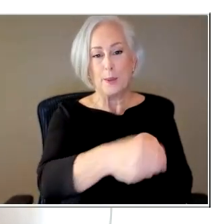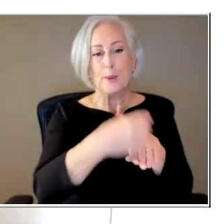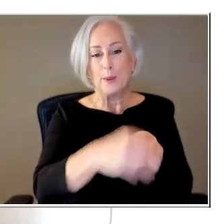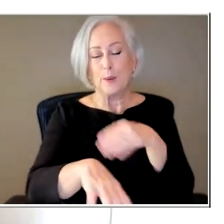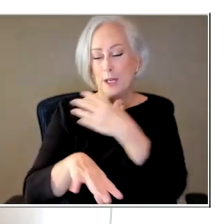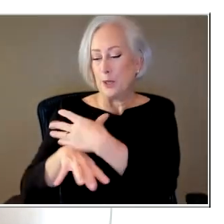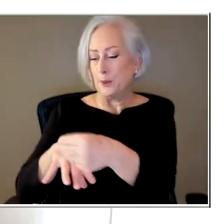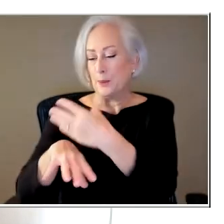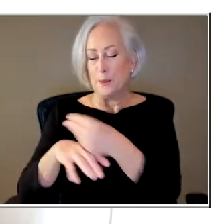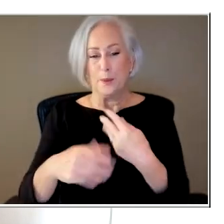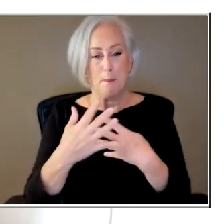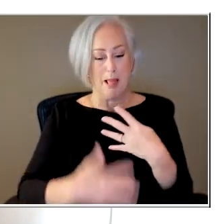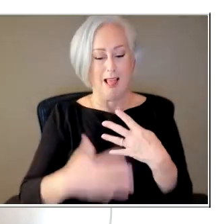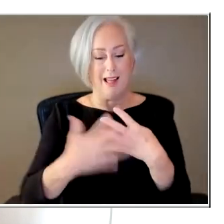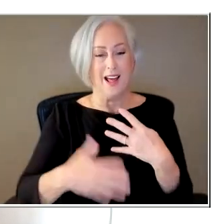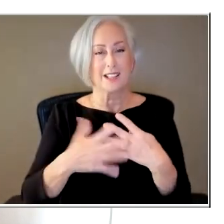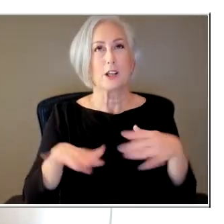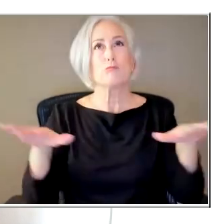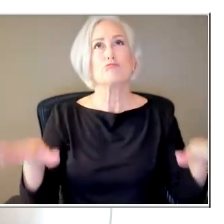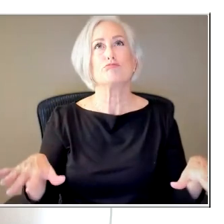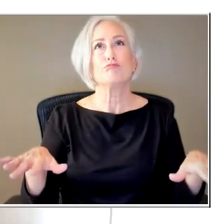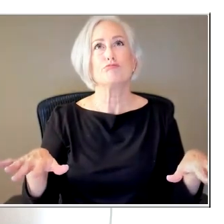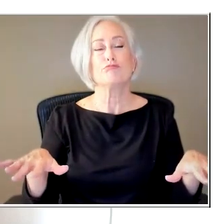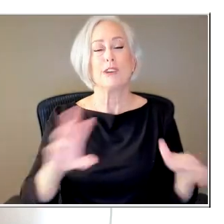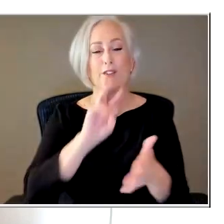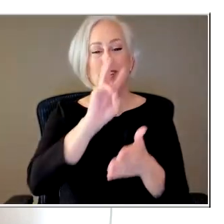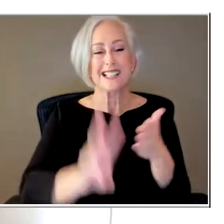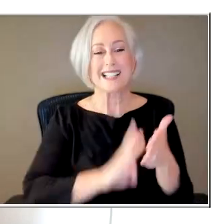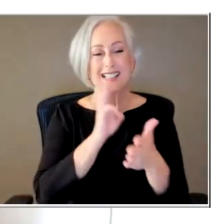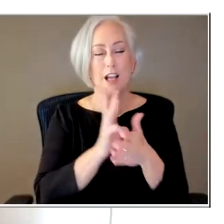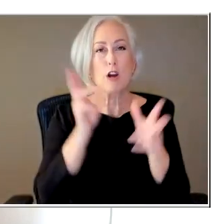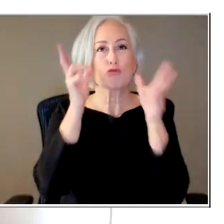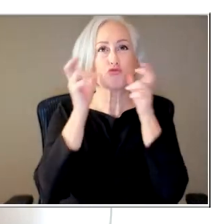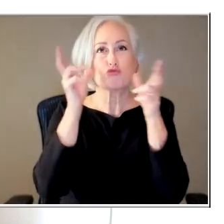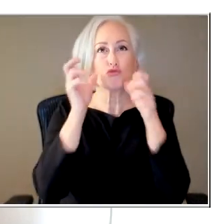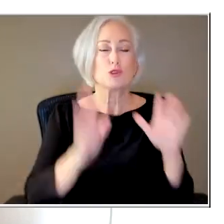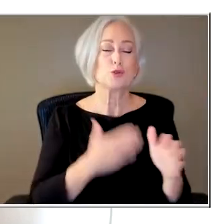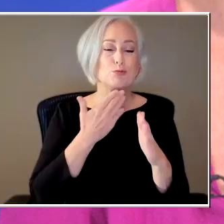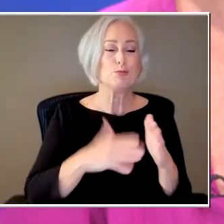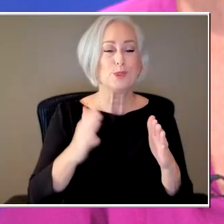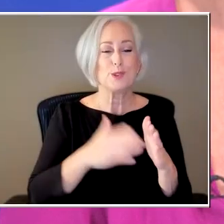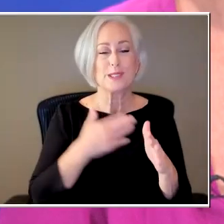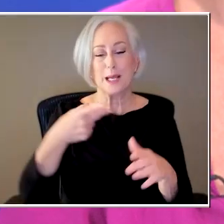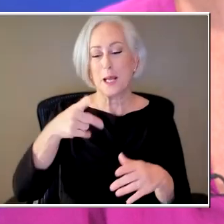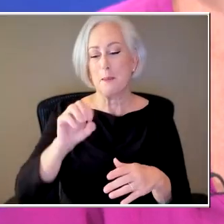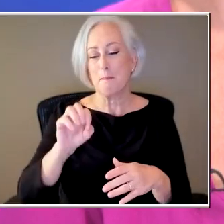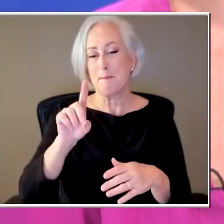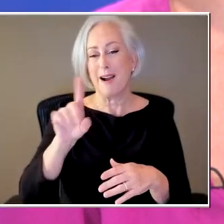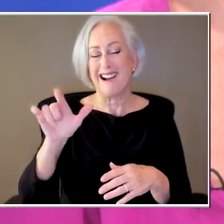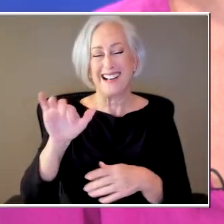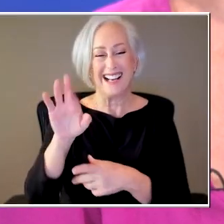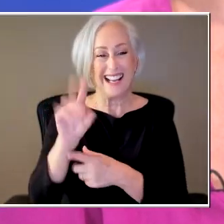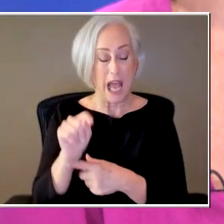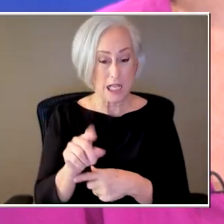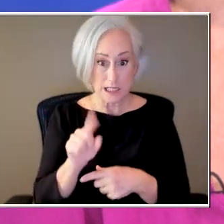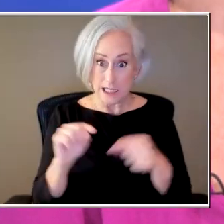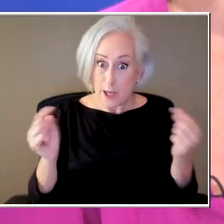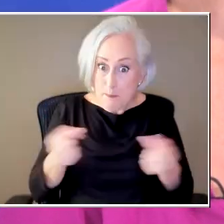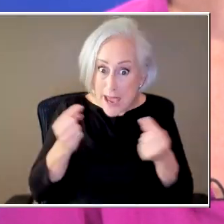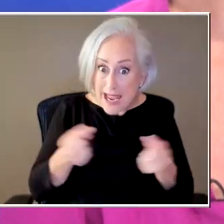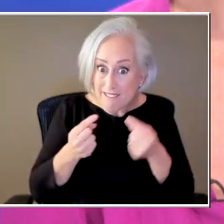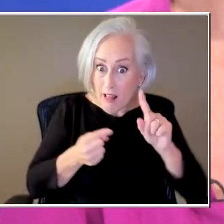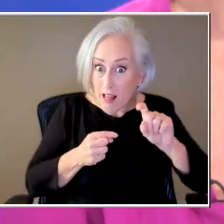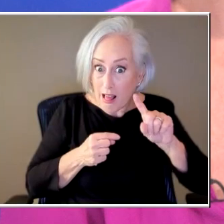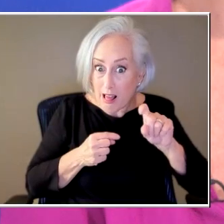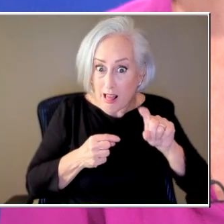So I was just laying there for 6 hours and listened to podcasts and some music. Was it painful at all, or pretty